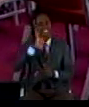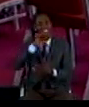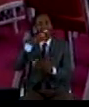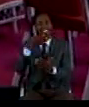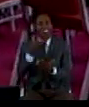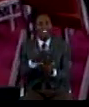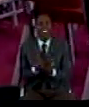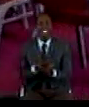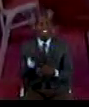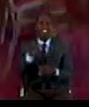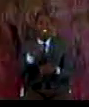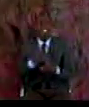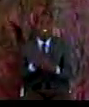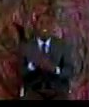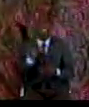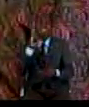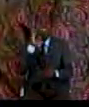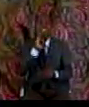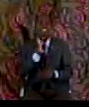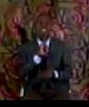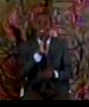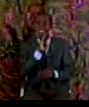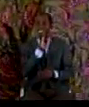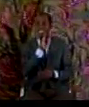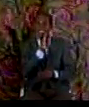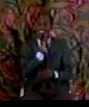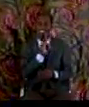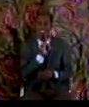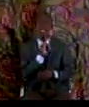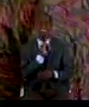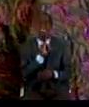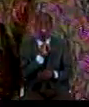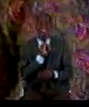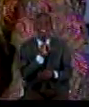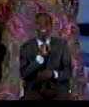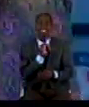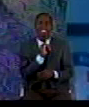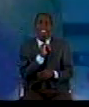he landed in Israel.